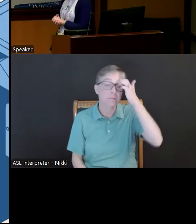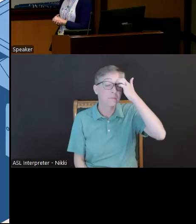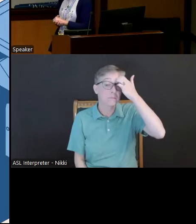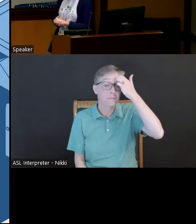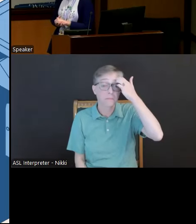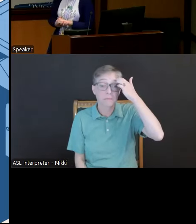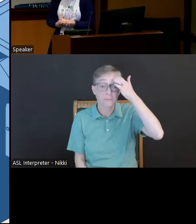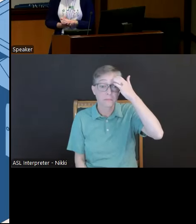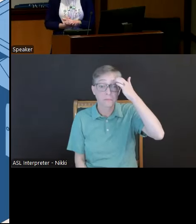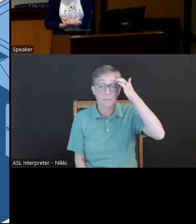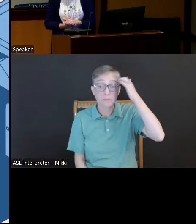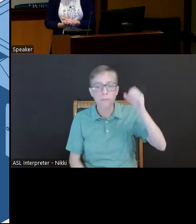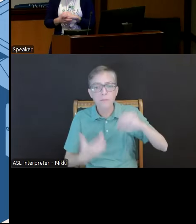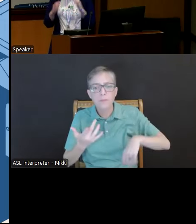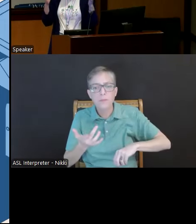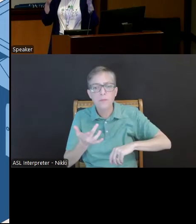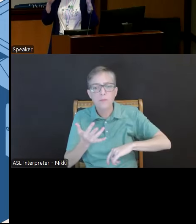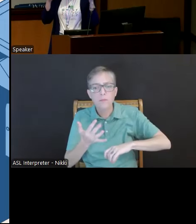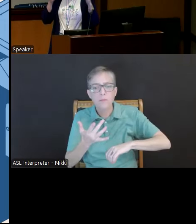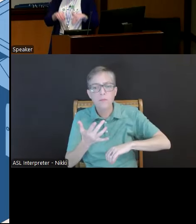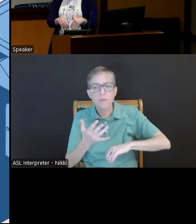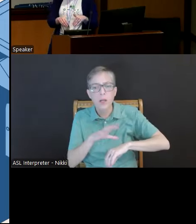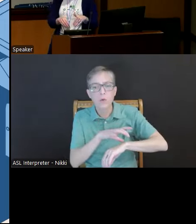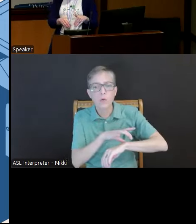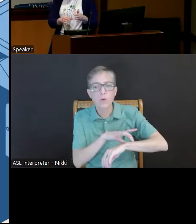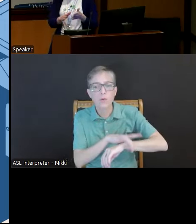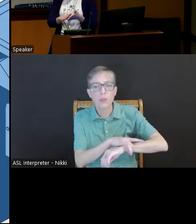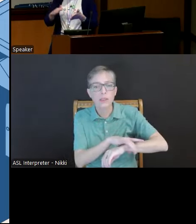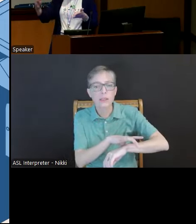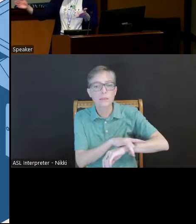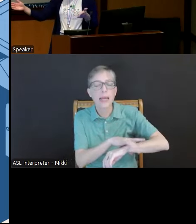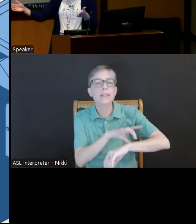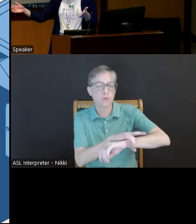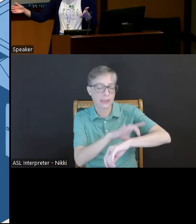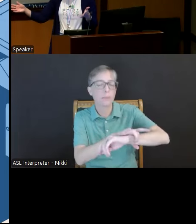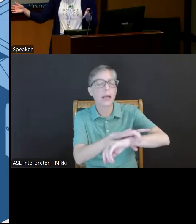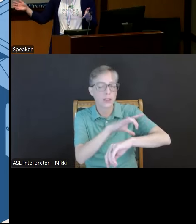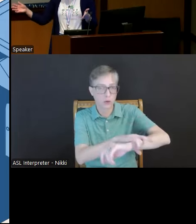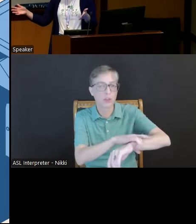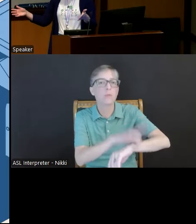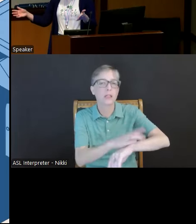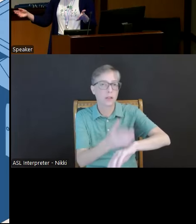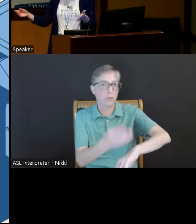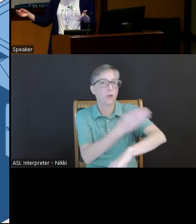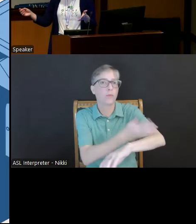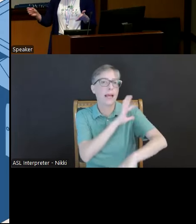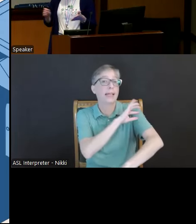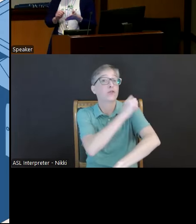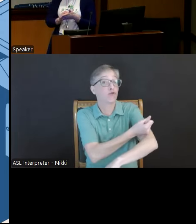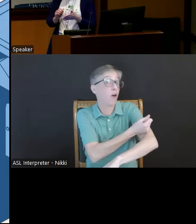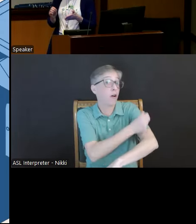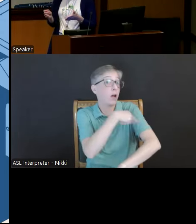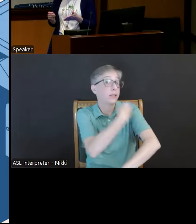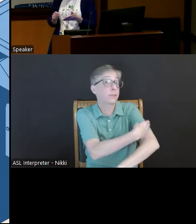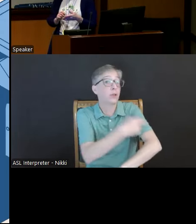Our wristbands too are improved, but that's at strong. I can't speak for wristbands across all of our medical systems.